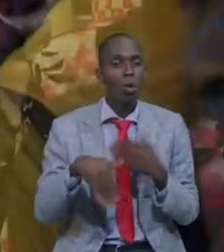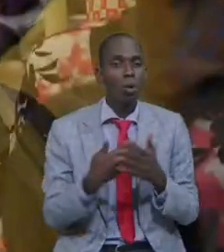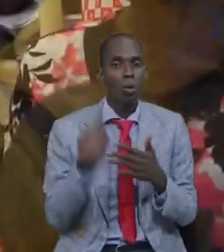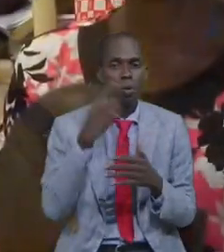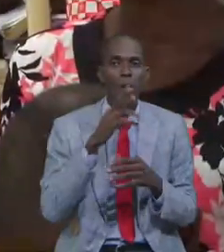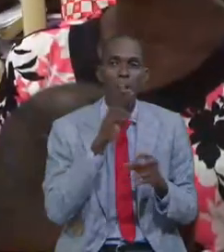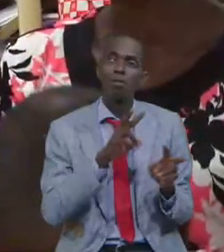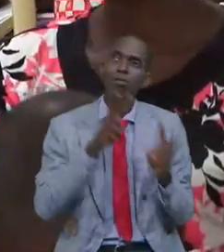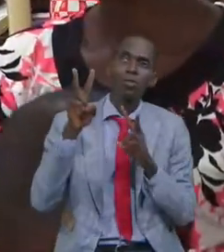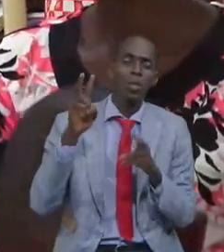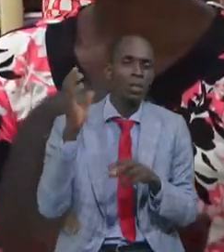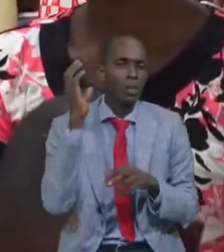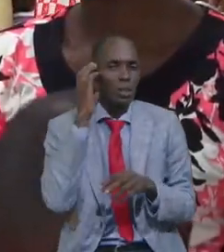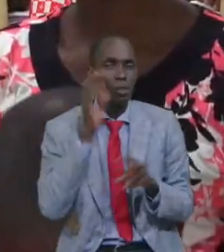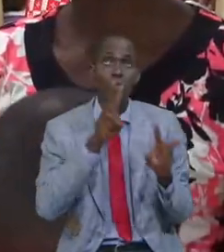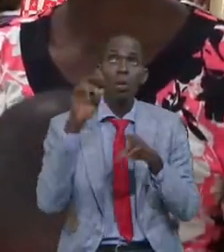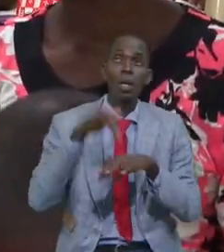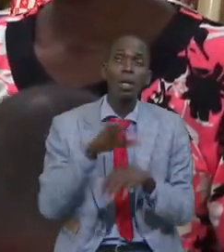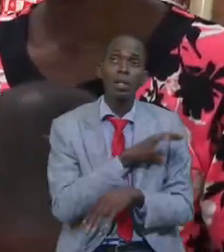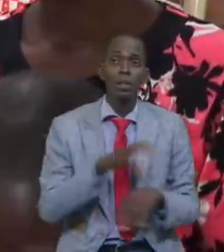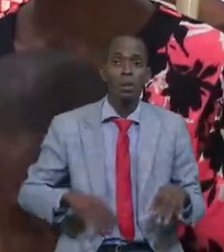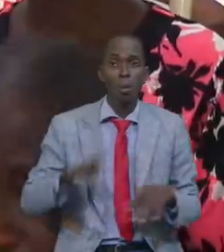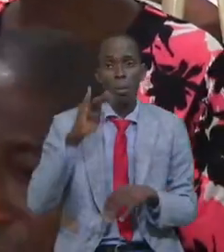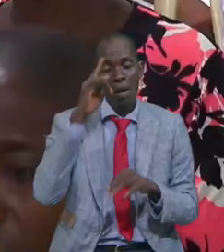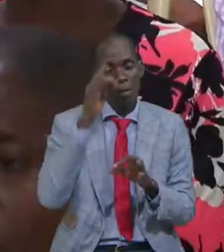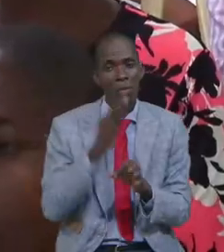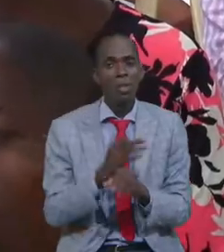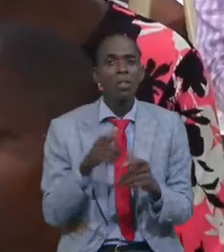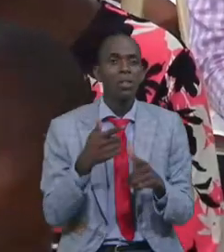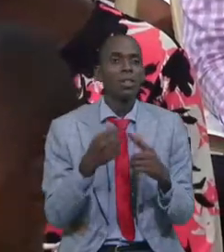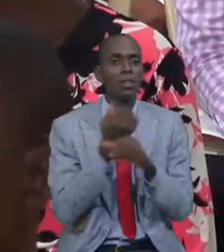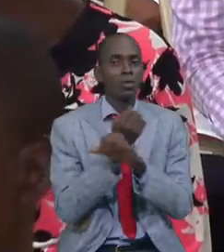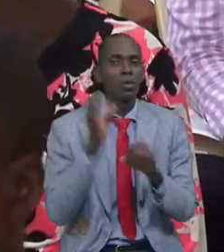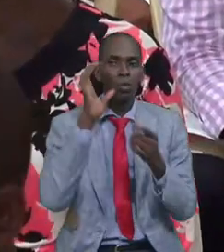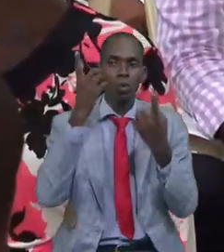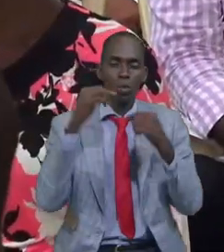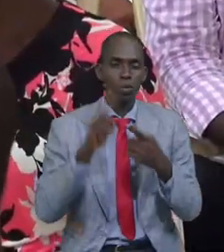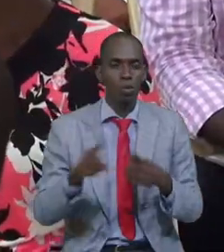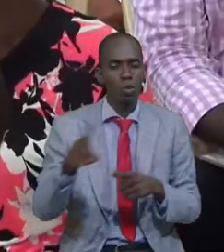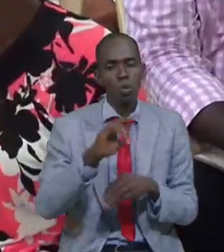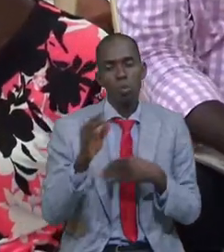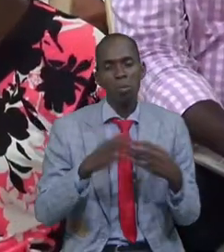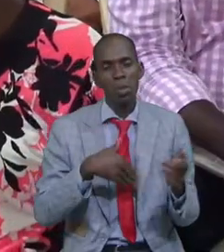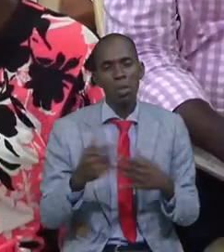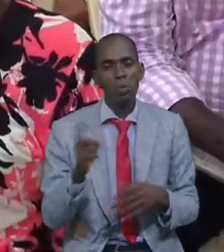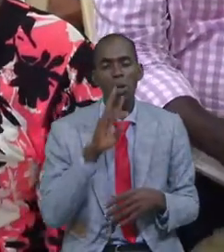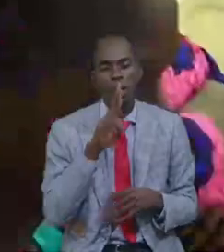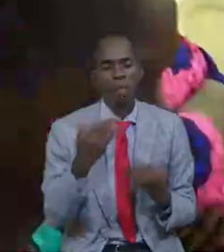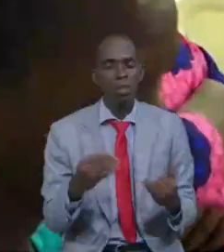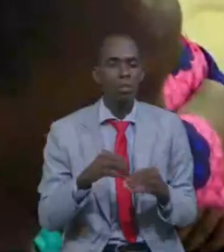Jesus by faith, salvation will come to you, no matter where you are in the world. Is coming to you